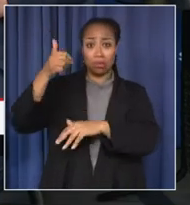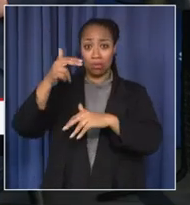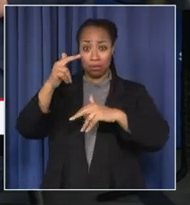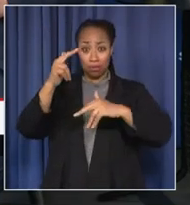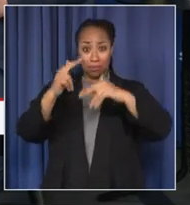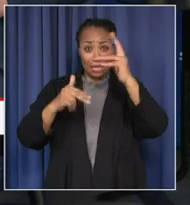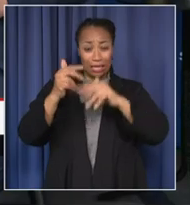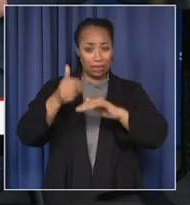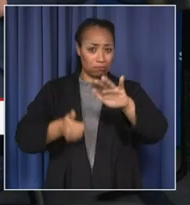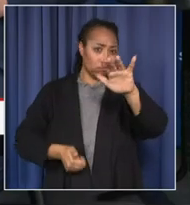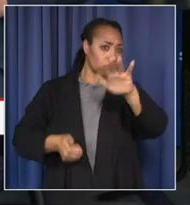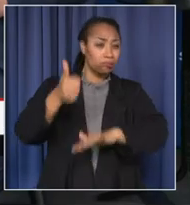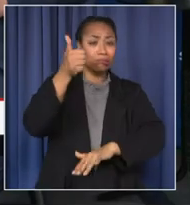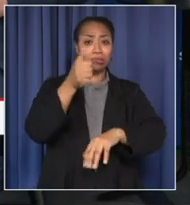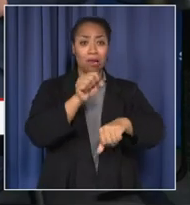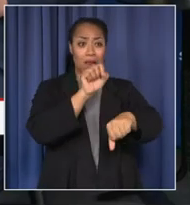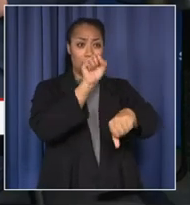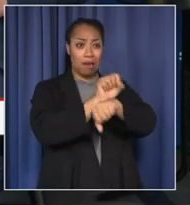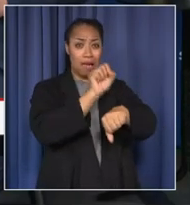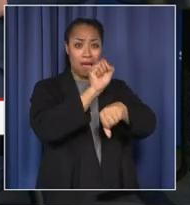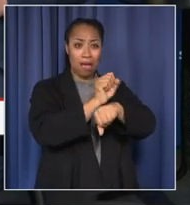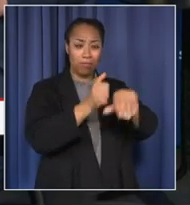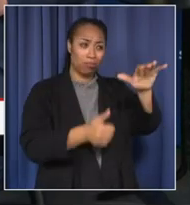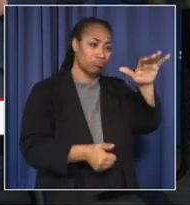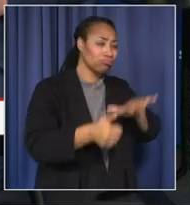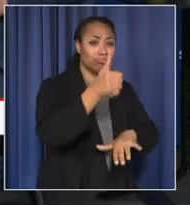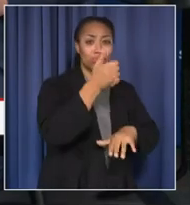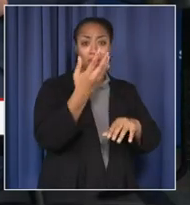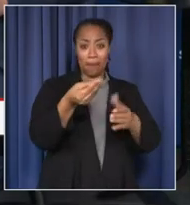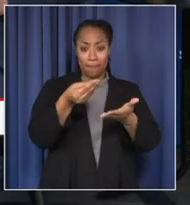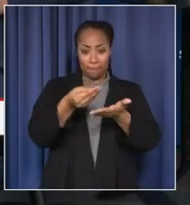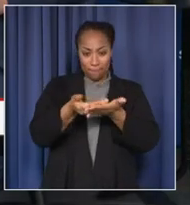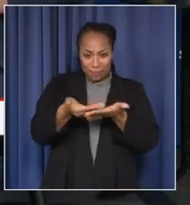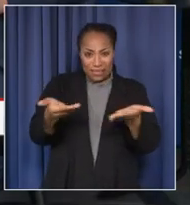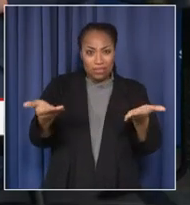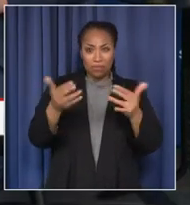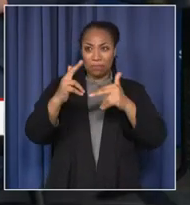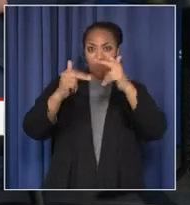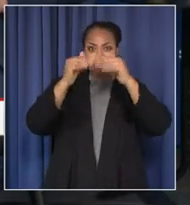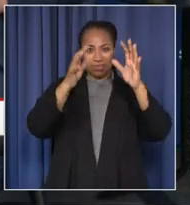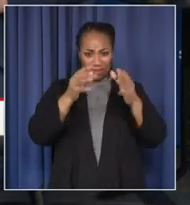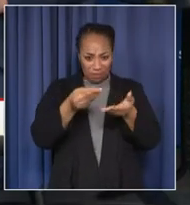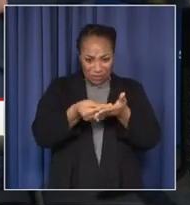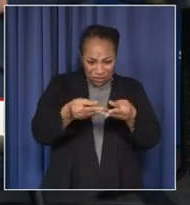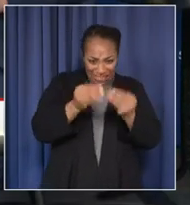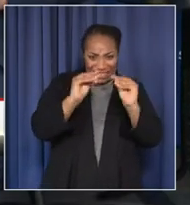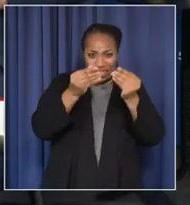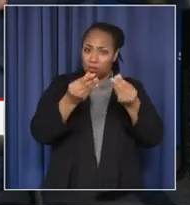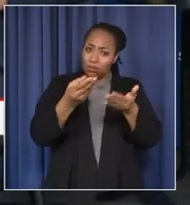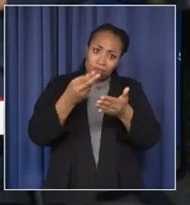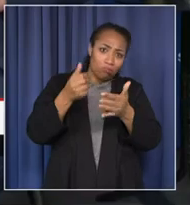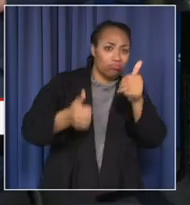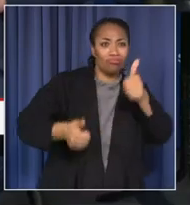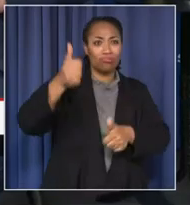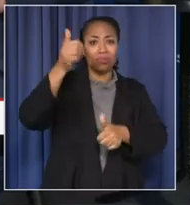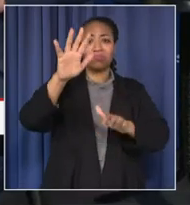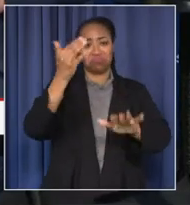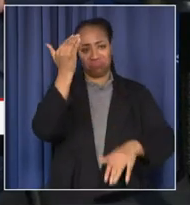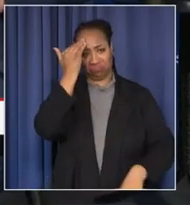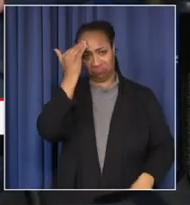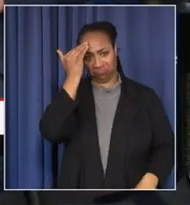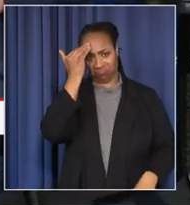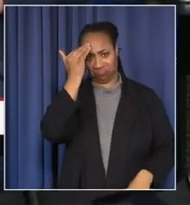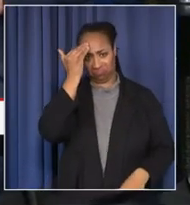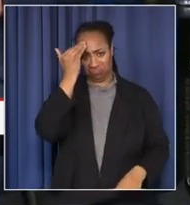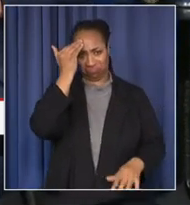private sector, we're going to have to be innovative and have great federal partnerships. I want to ask this question from National Press